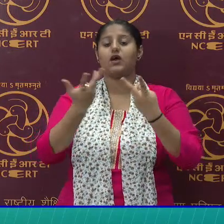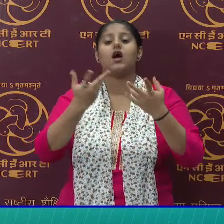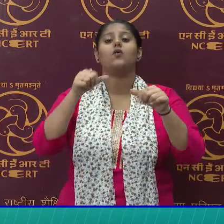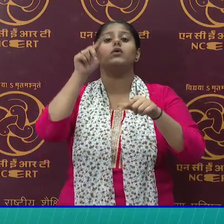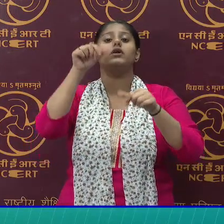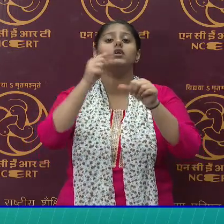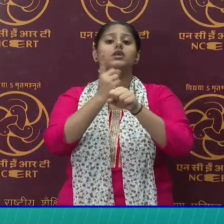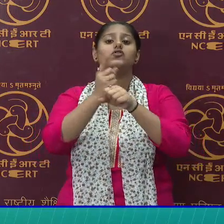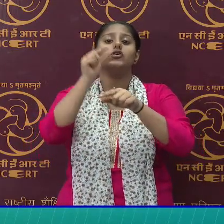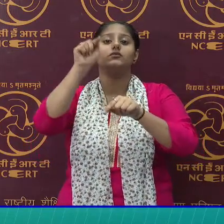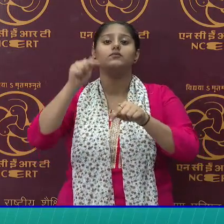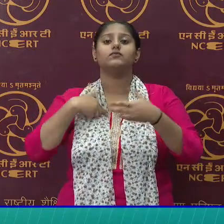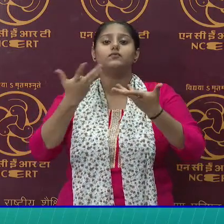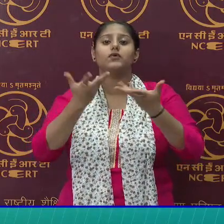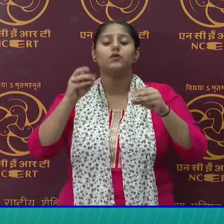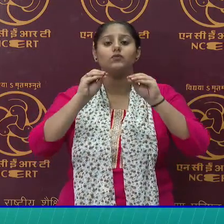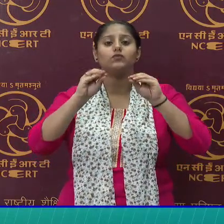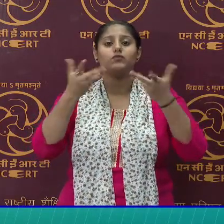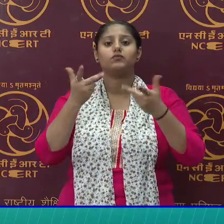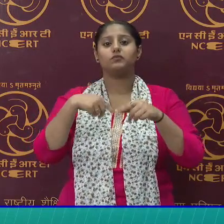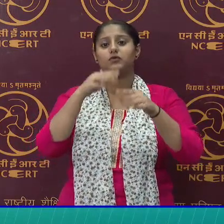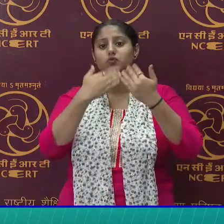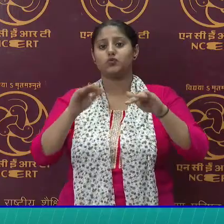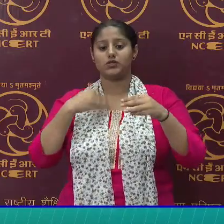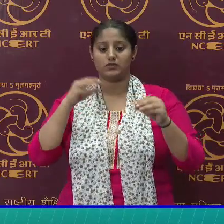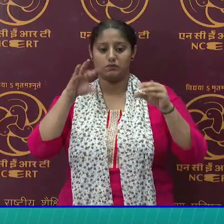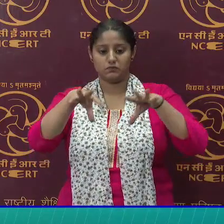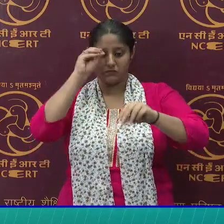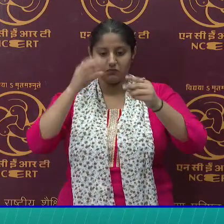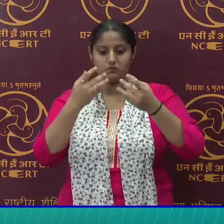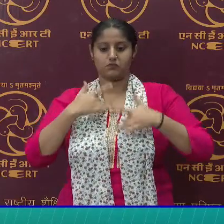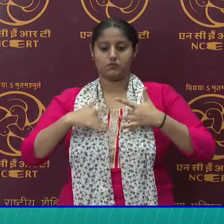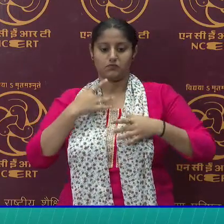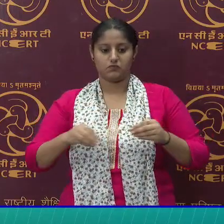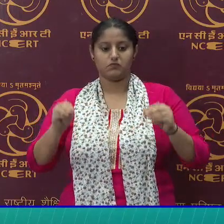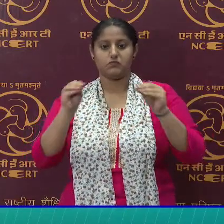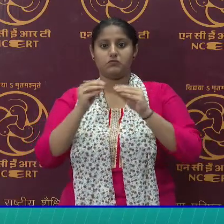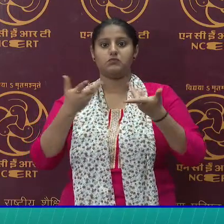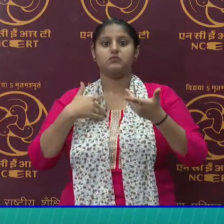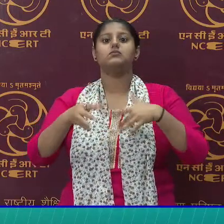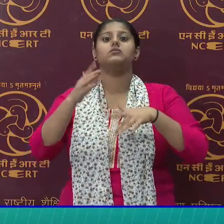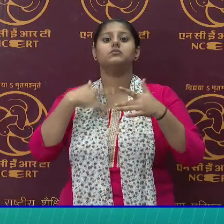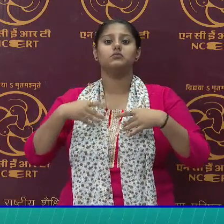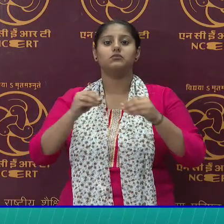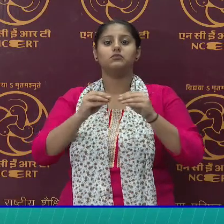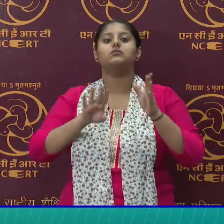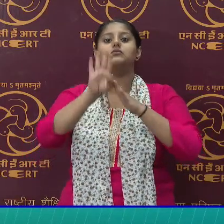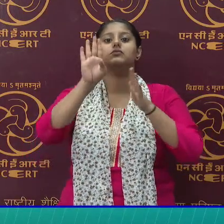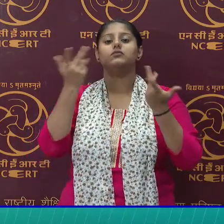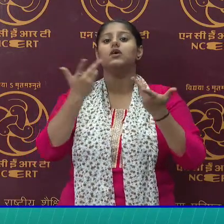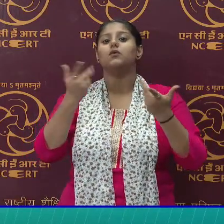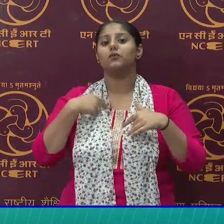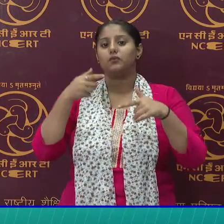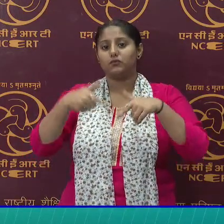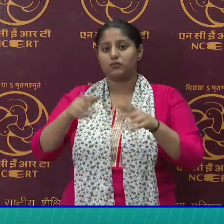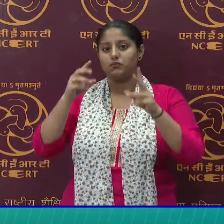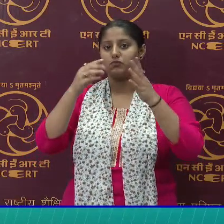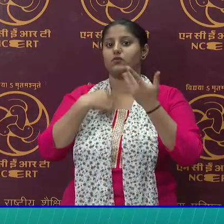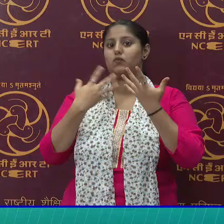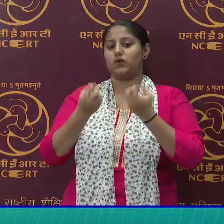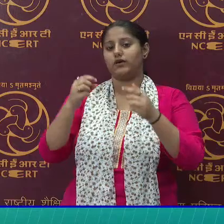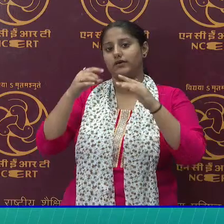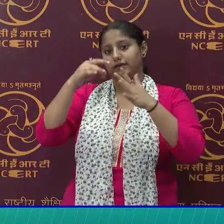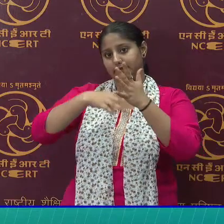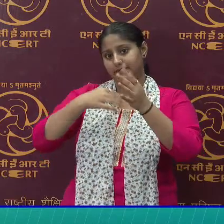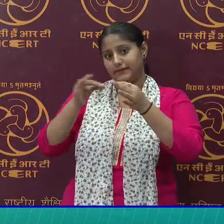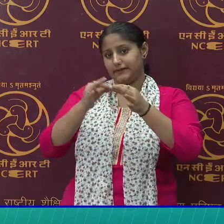book innovatively and use interesting pedagogical methods. So ma'am, would